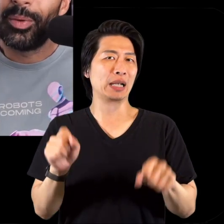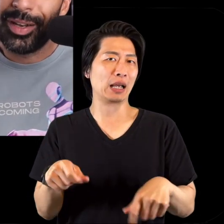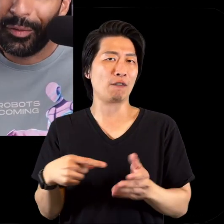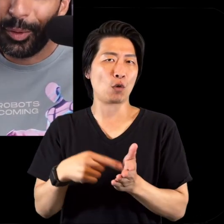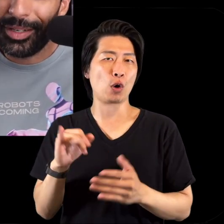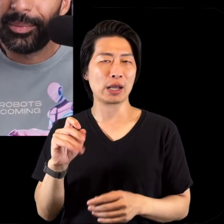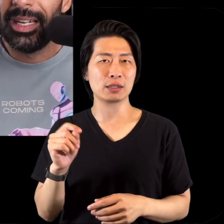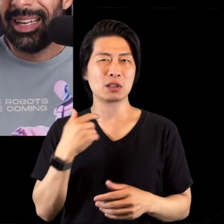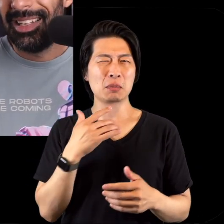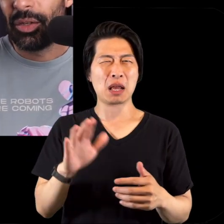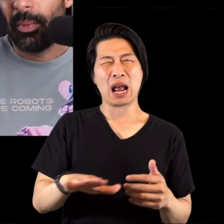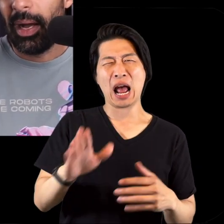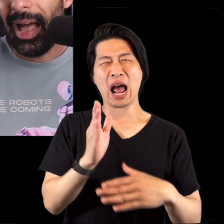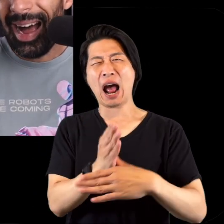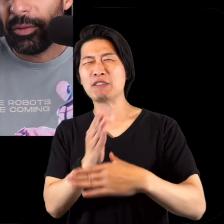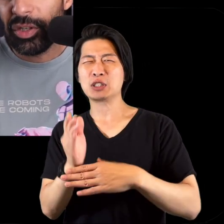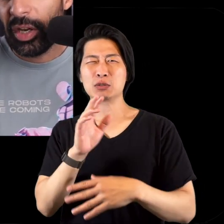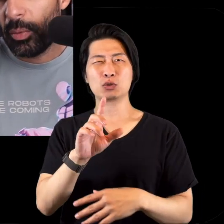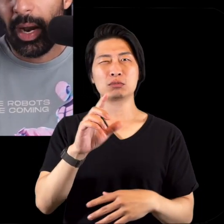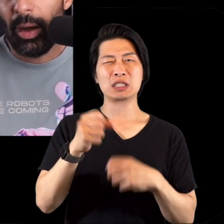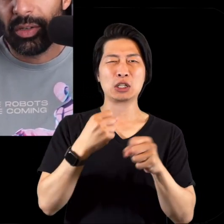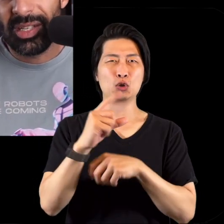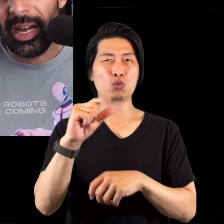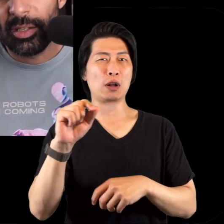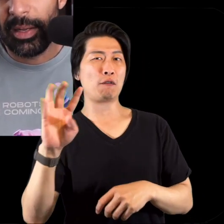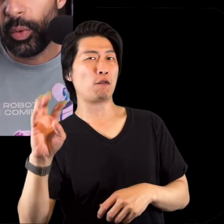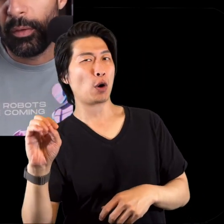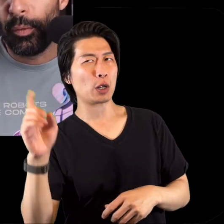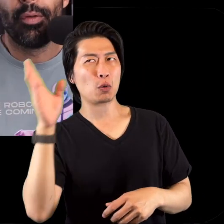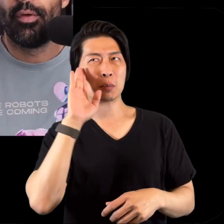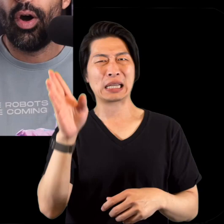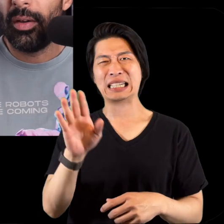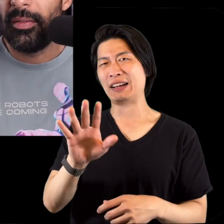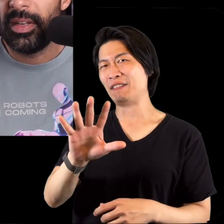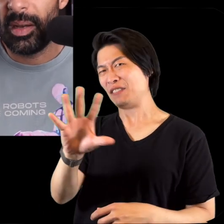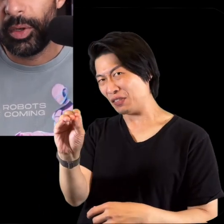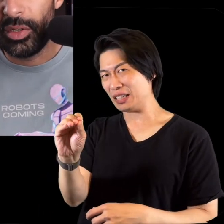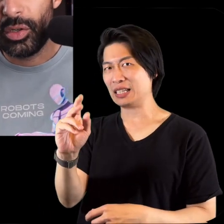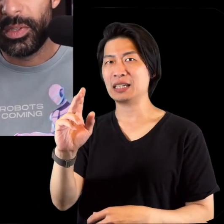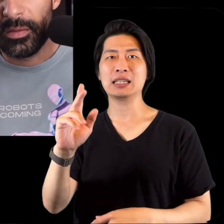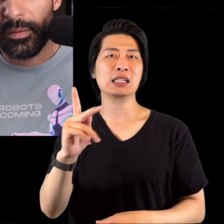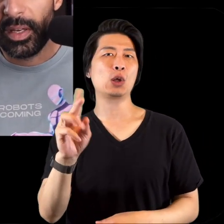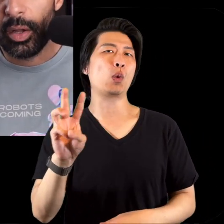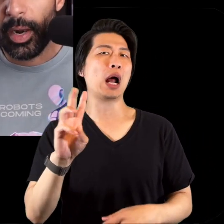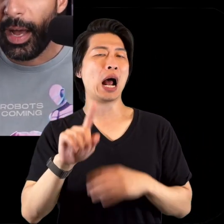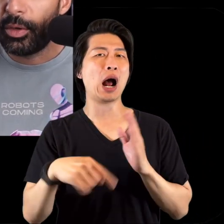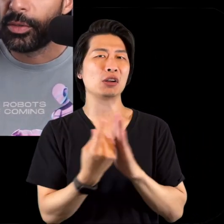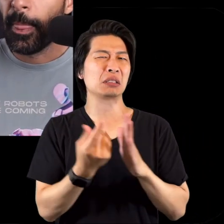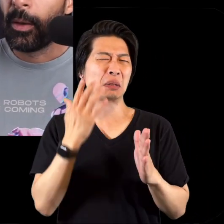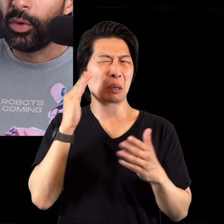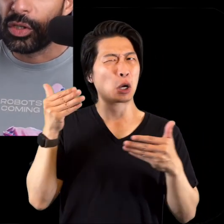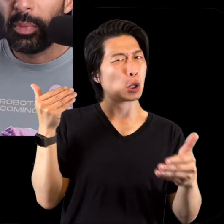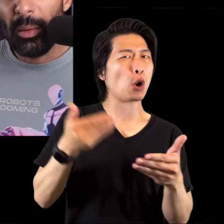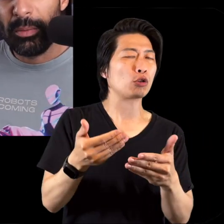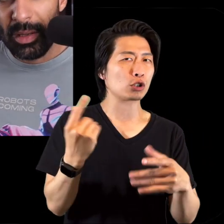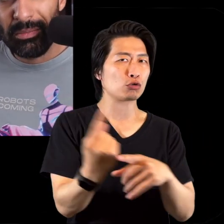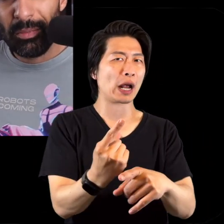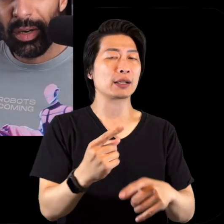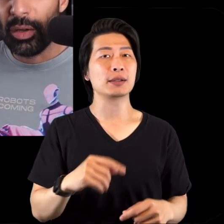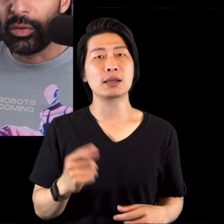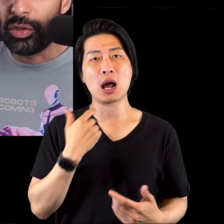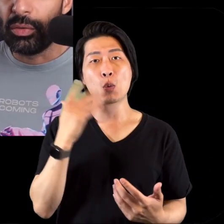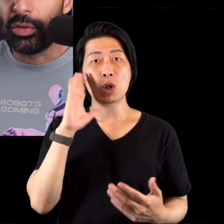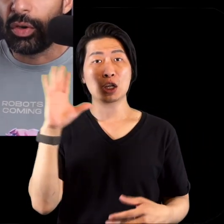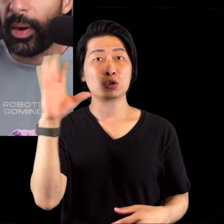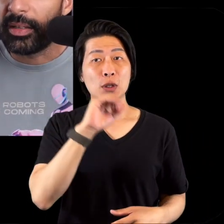so that people can afford them. And so my average kilowatt hour size by 2040 for all EVs, I'm going to assume is 50 kilowatt hours, which is probably